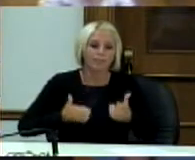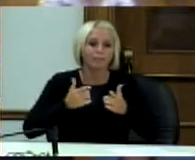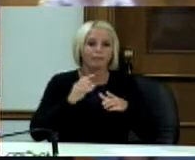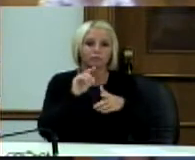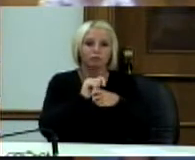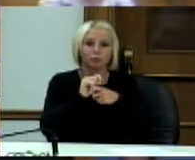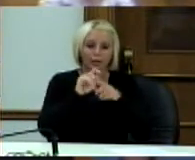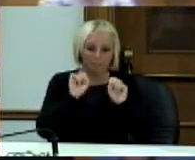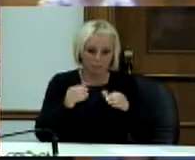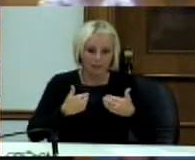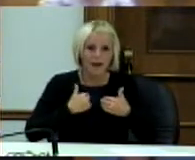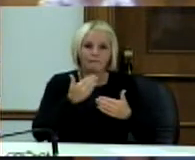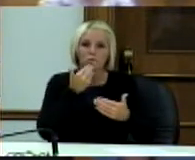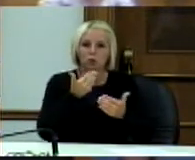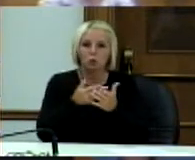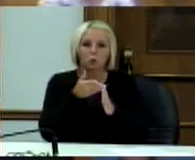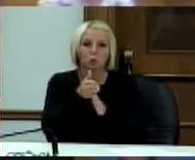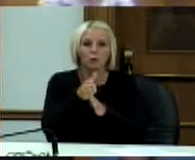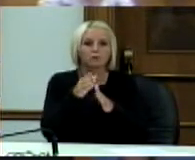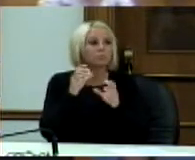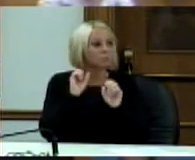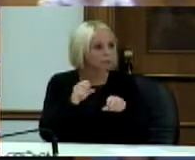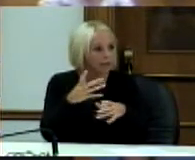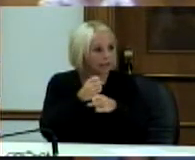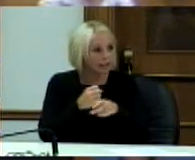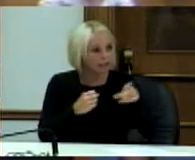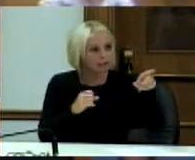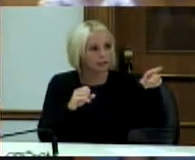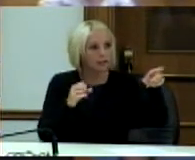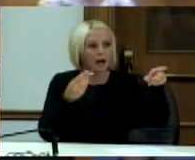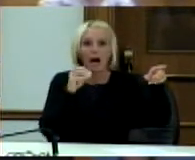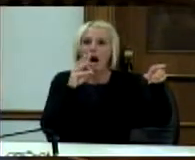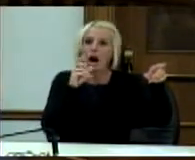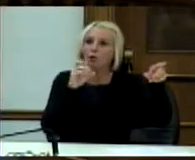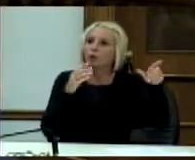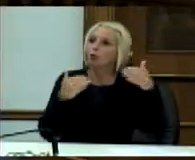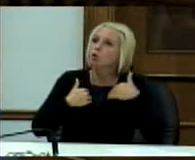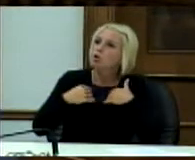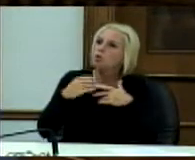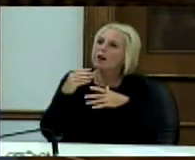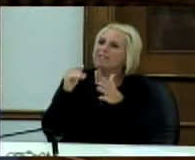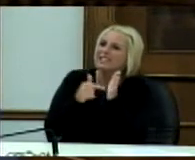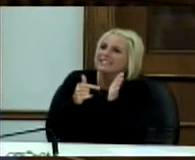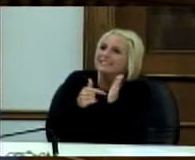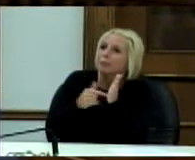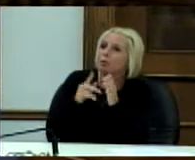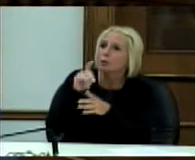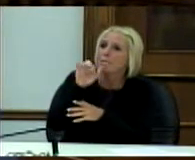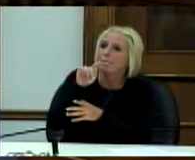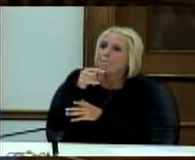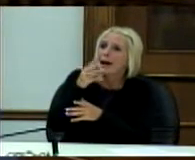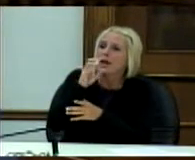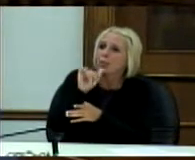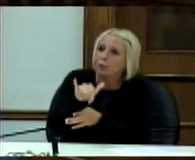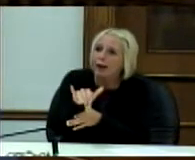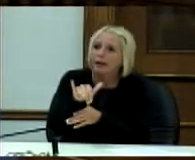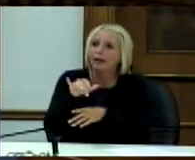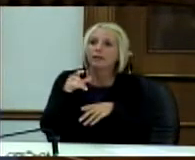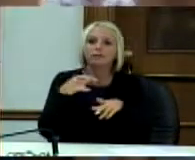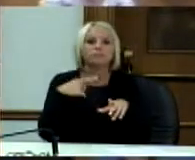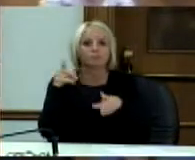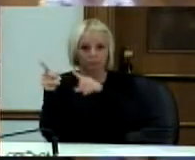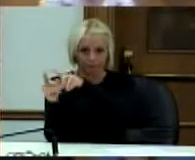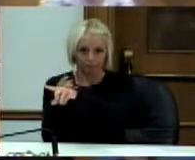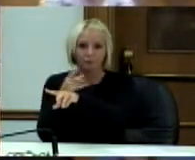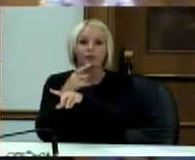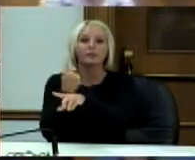good careers. So thank you. Have you got some examples of what a Sure. pathway is? Something in healthcare is